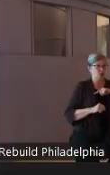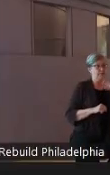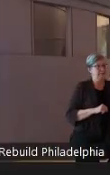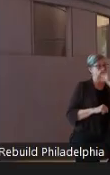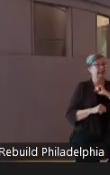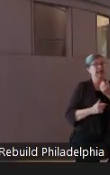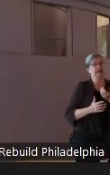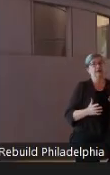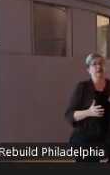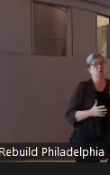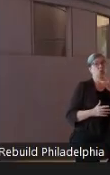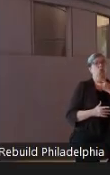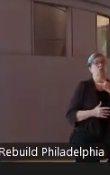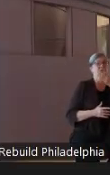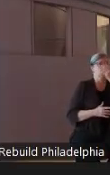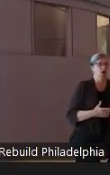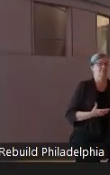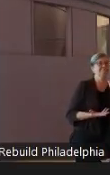anything.